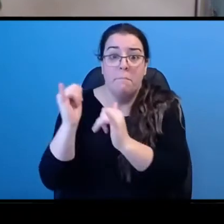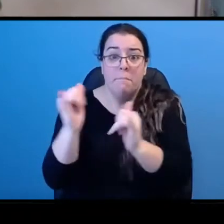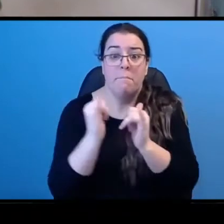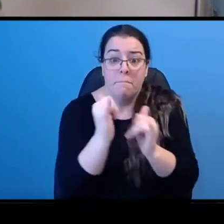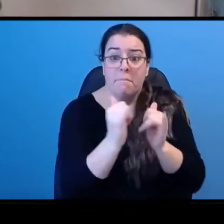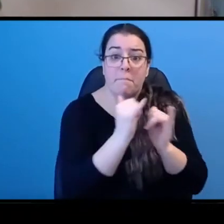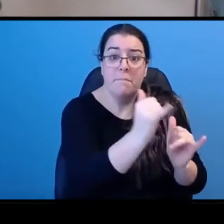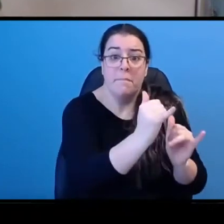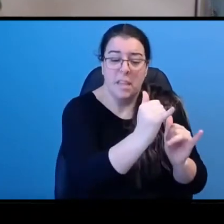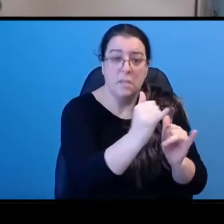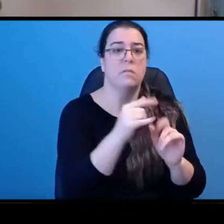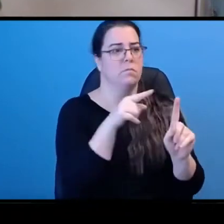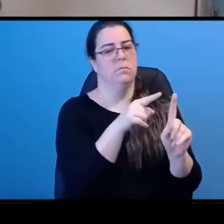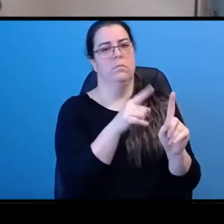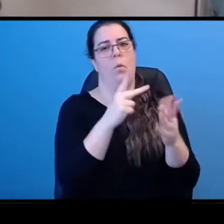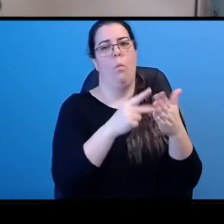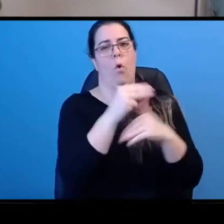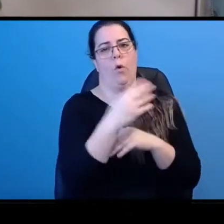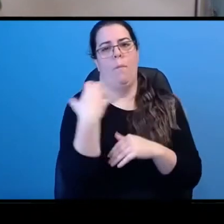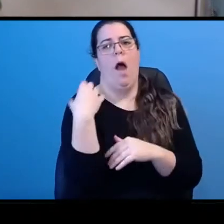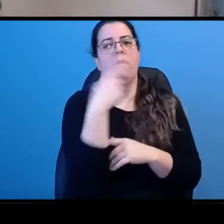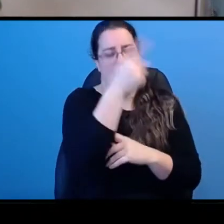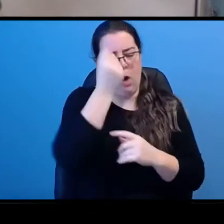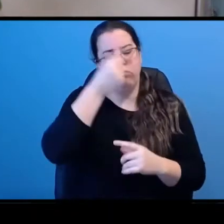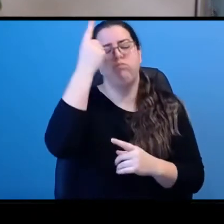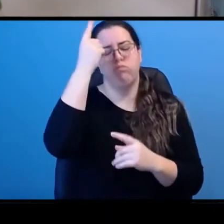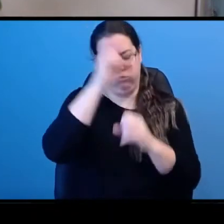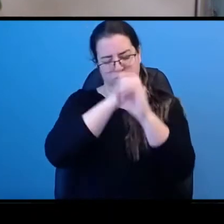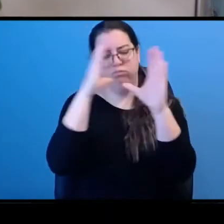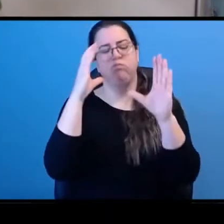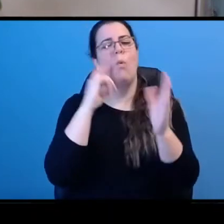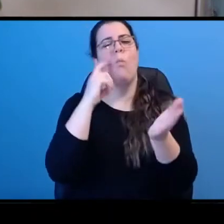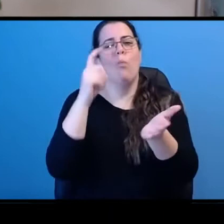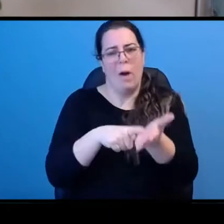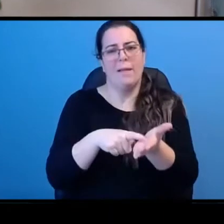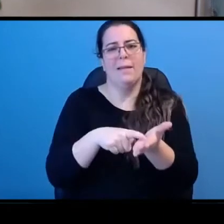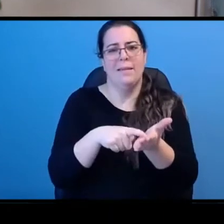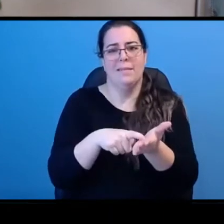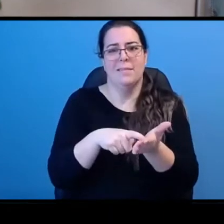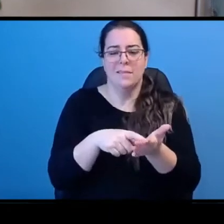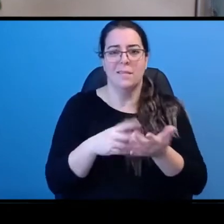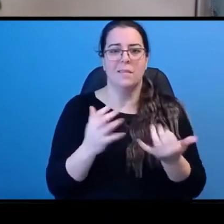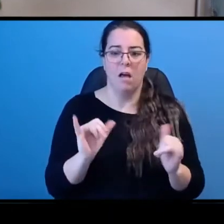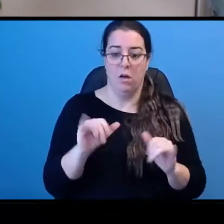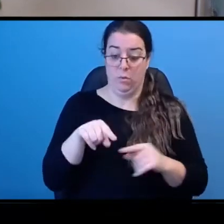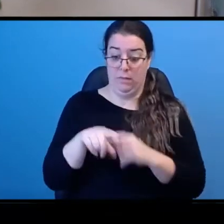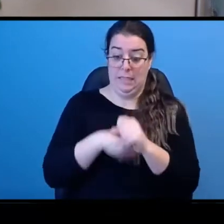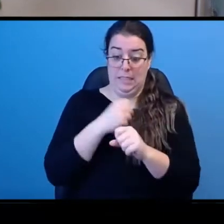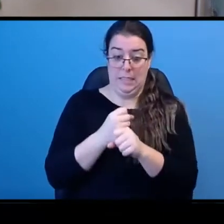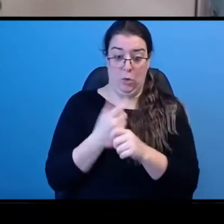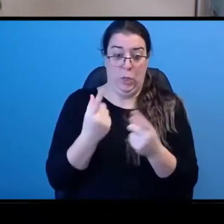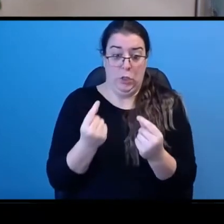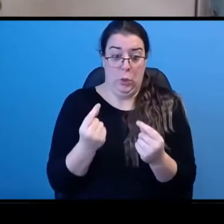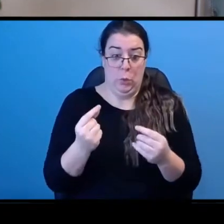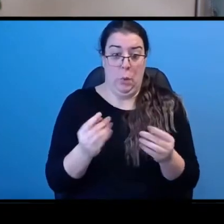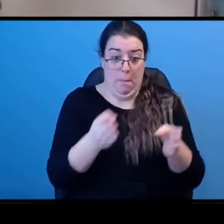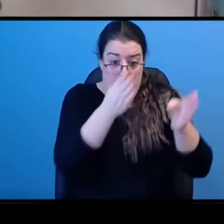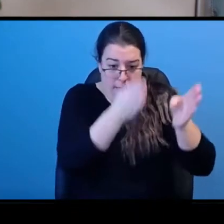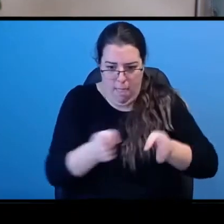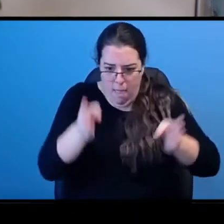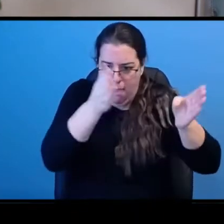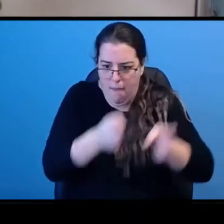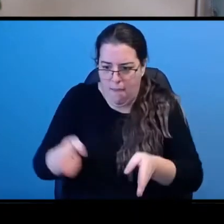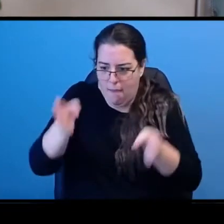lot this year, trying to shift and change and reimagine projects that we had imagined before the